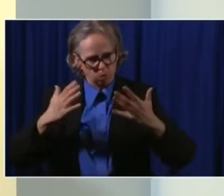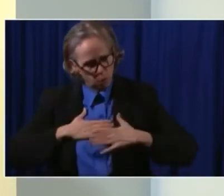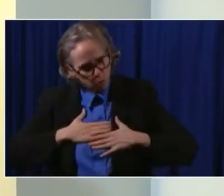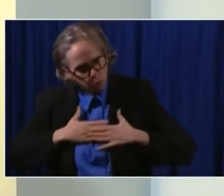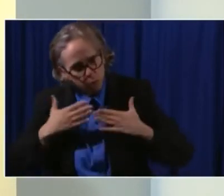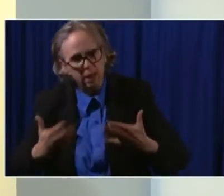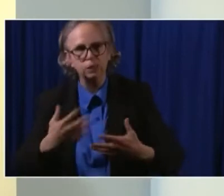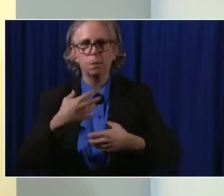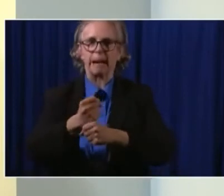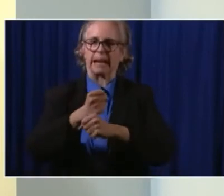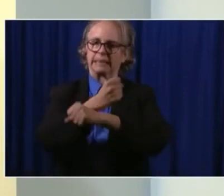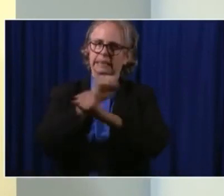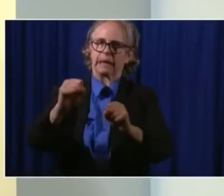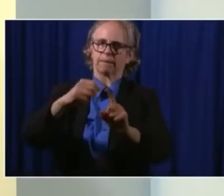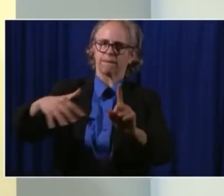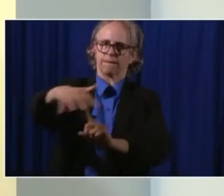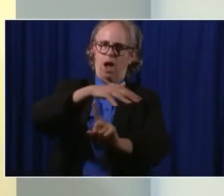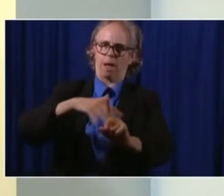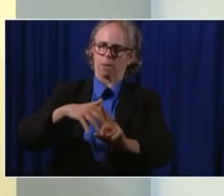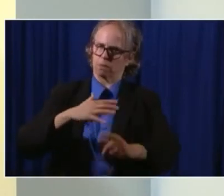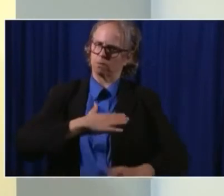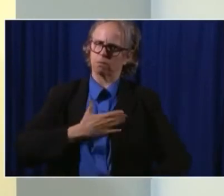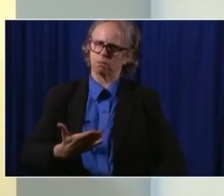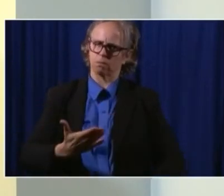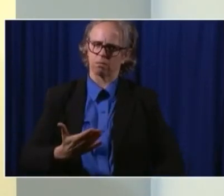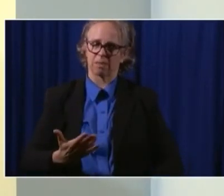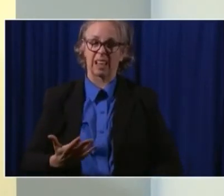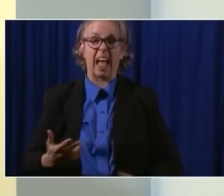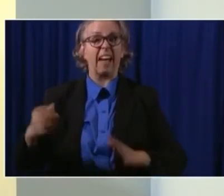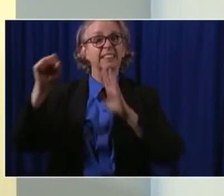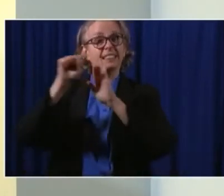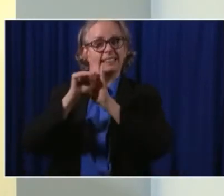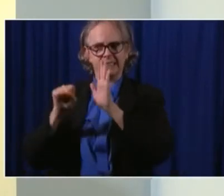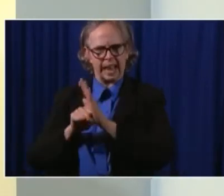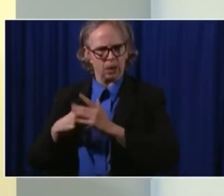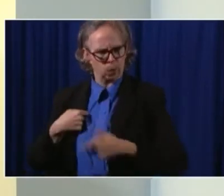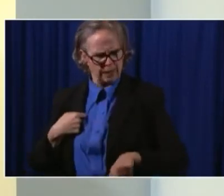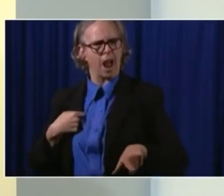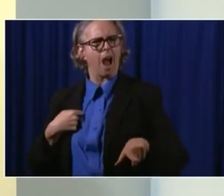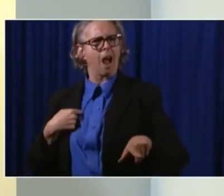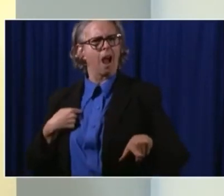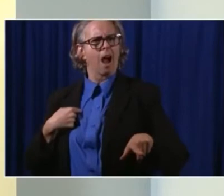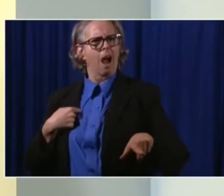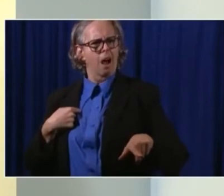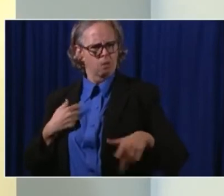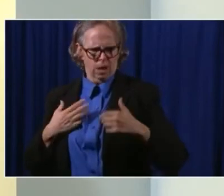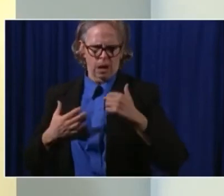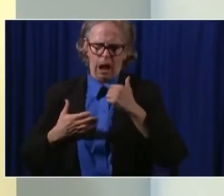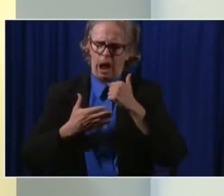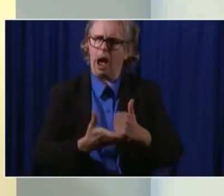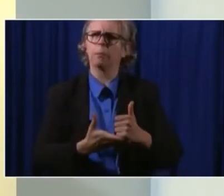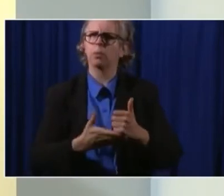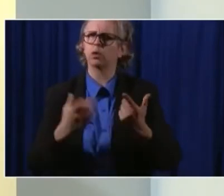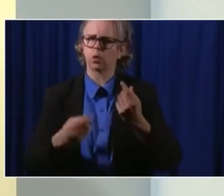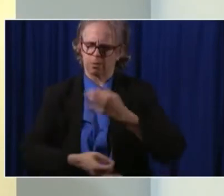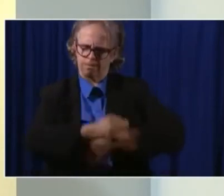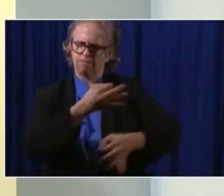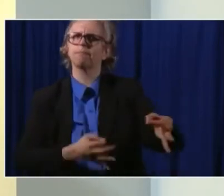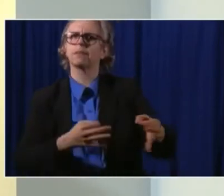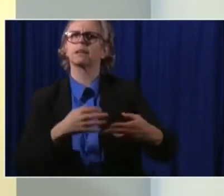And we in the state, when we do that, when we have employers do that, can support lives and livelihoods, live